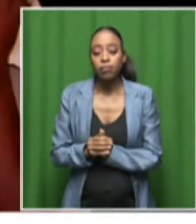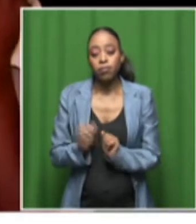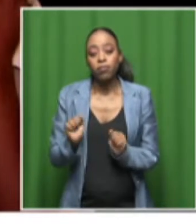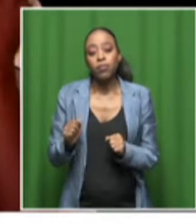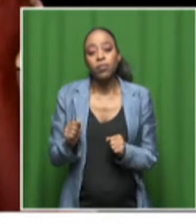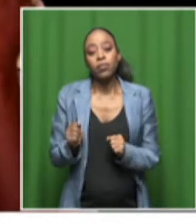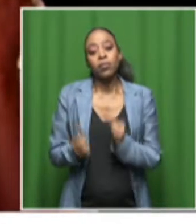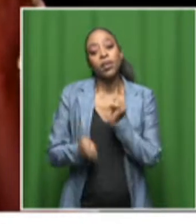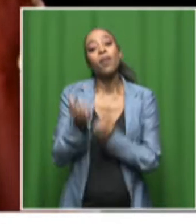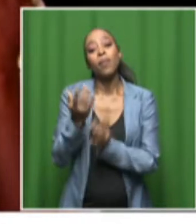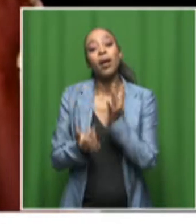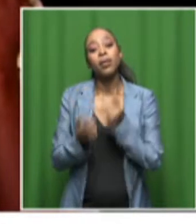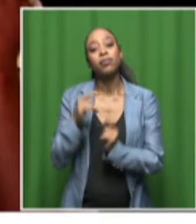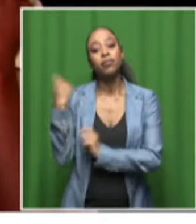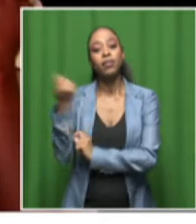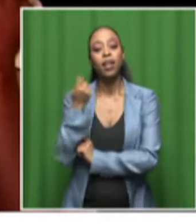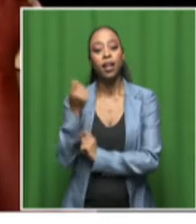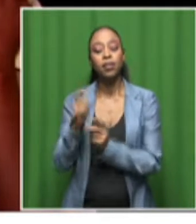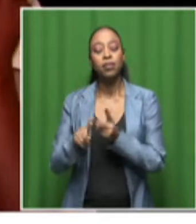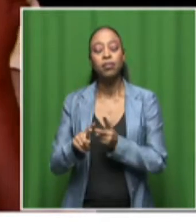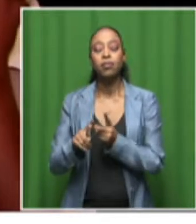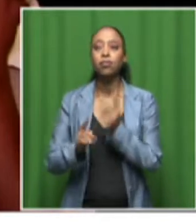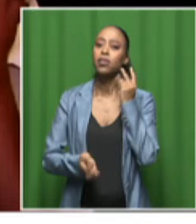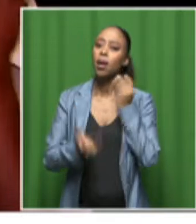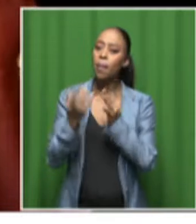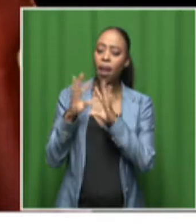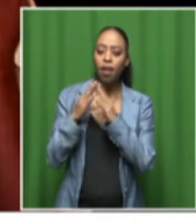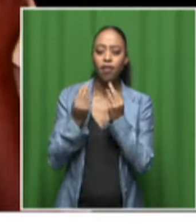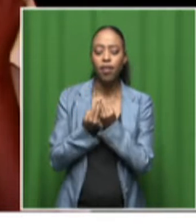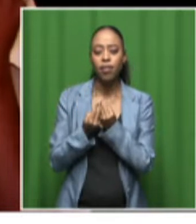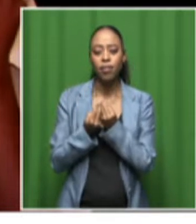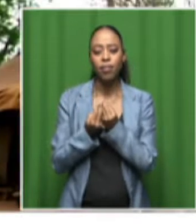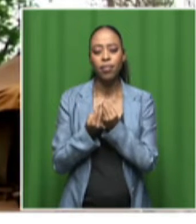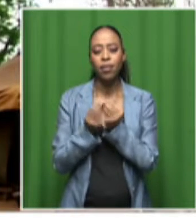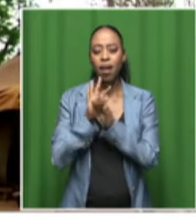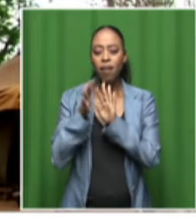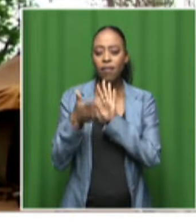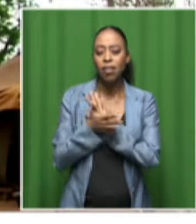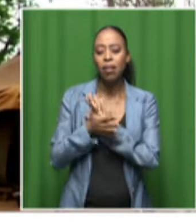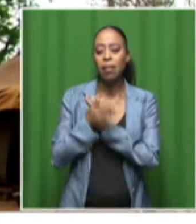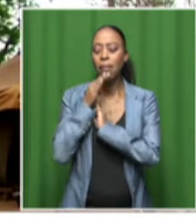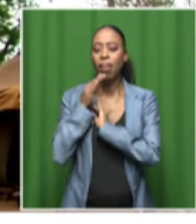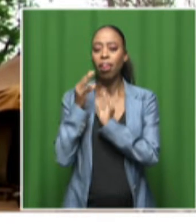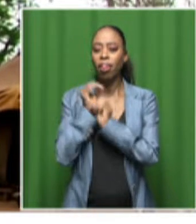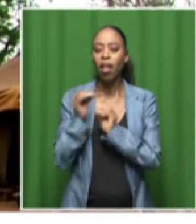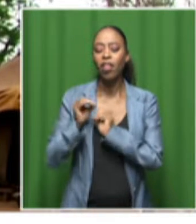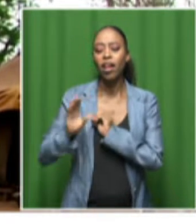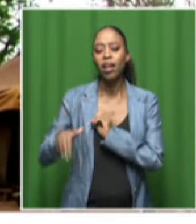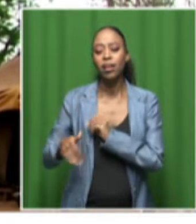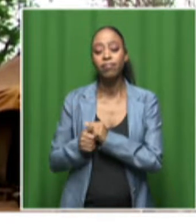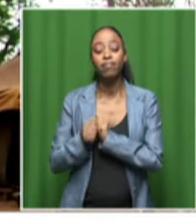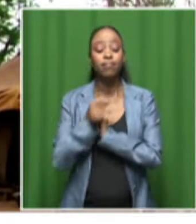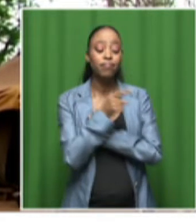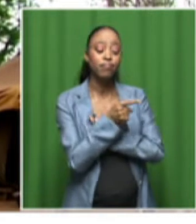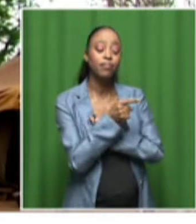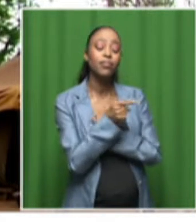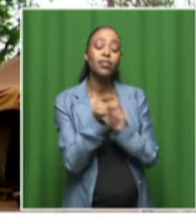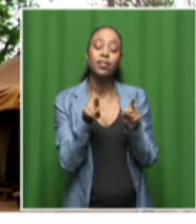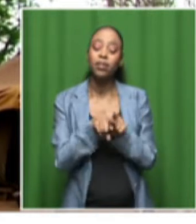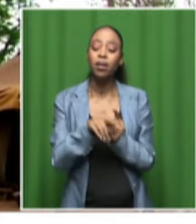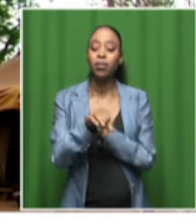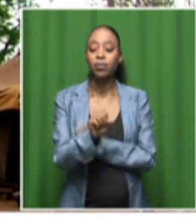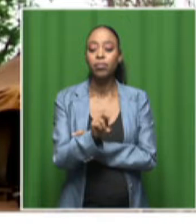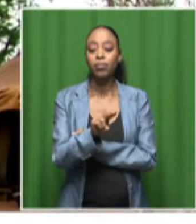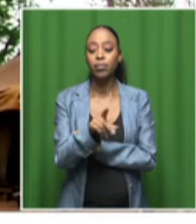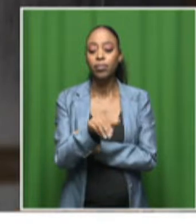Yes, they burnt the village, they burnt everything. There was nothing left. Francesca and Susanna arrived